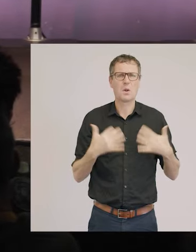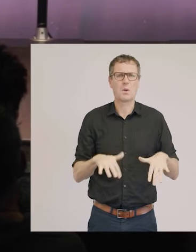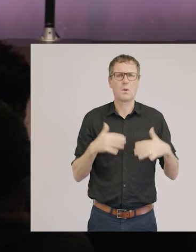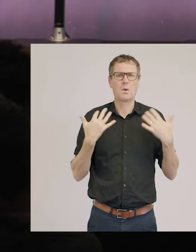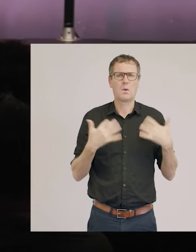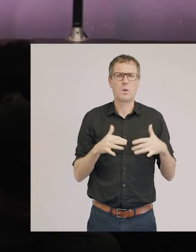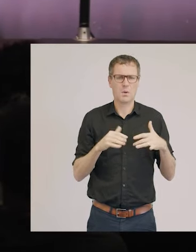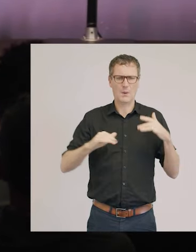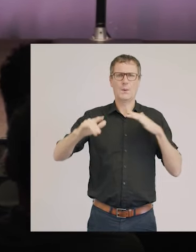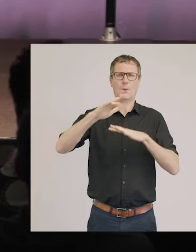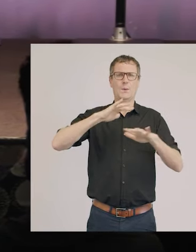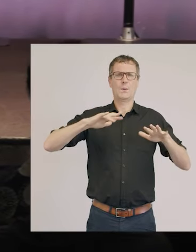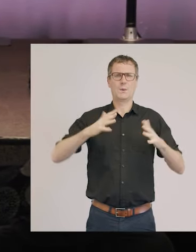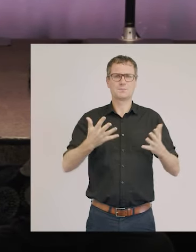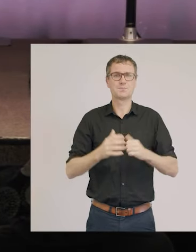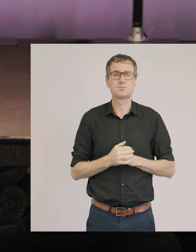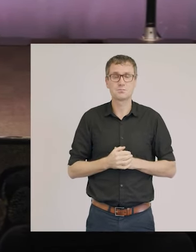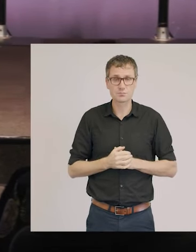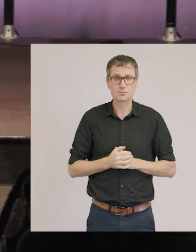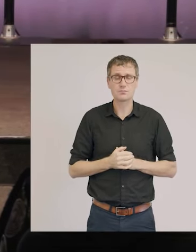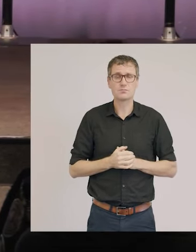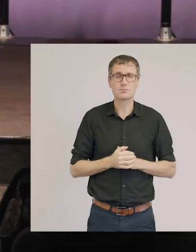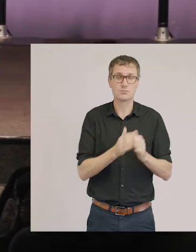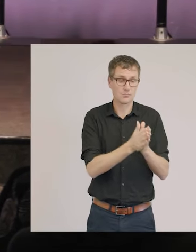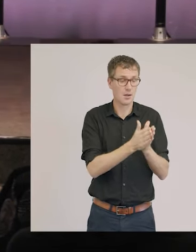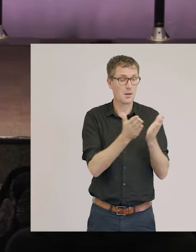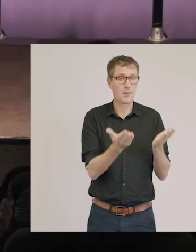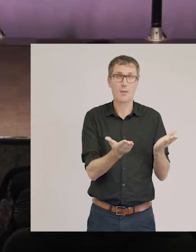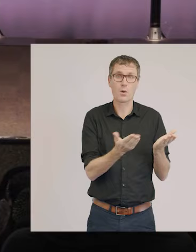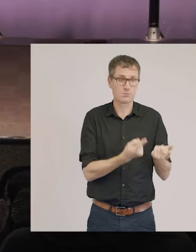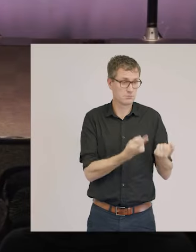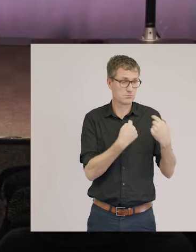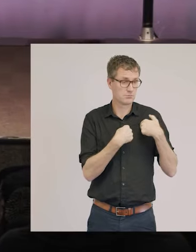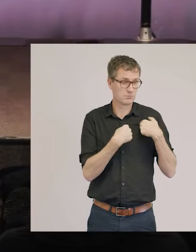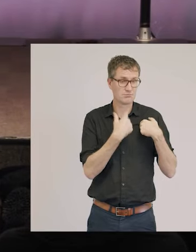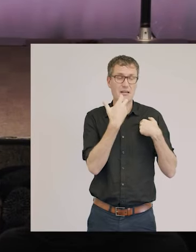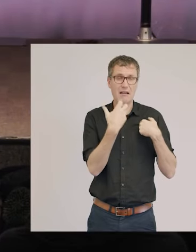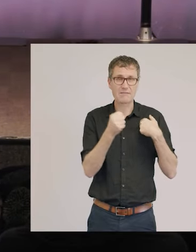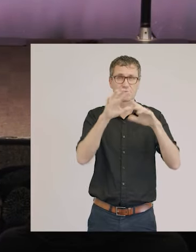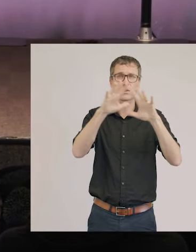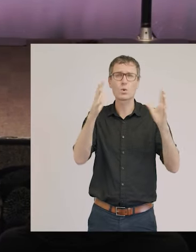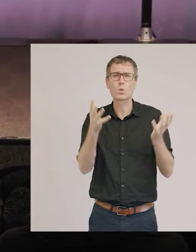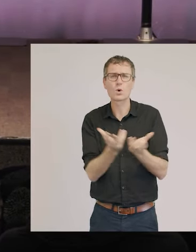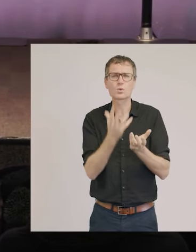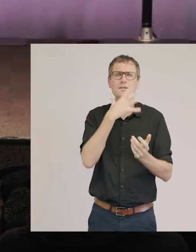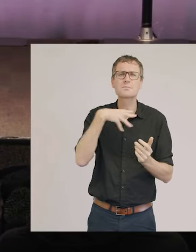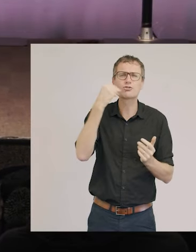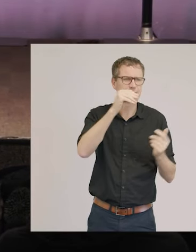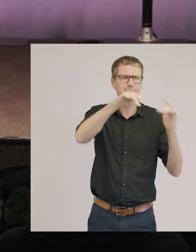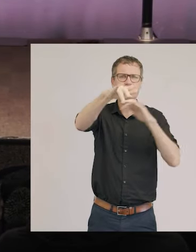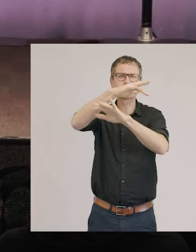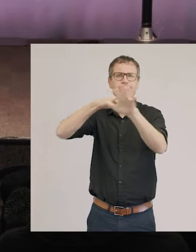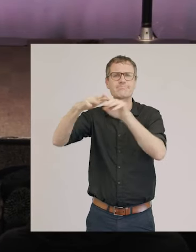something. But you know, the Bible has an understanding. It gives us an understanding that there's a whole spiritual